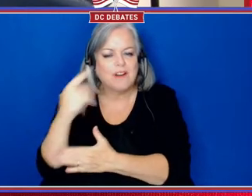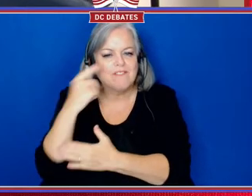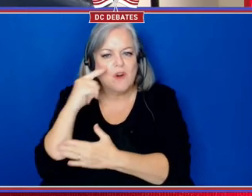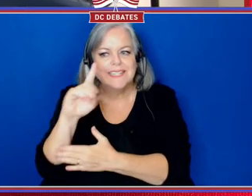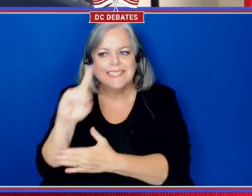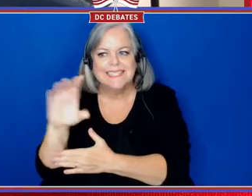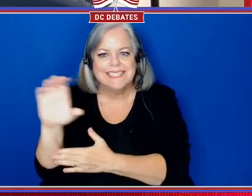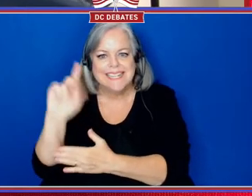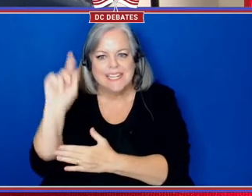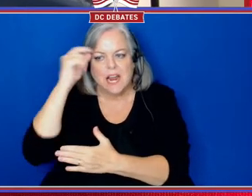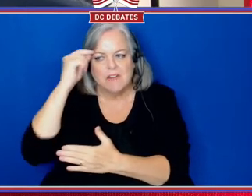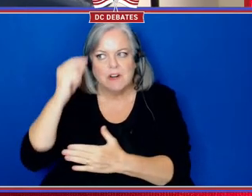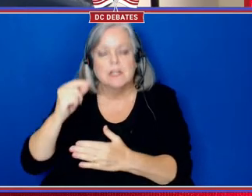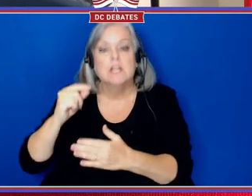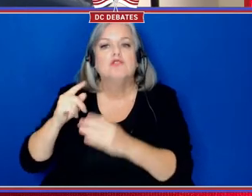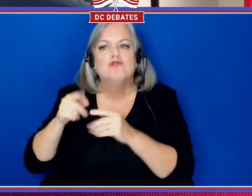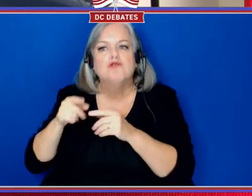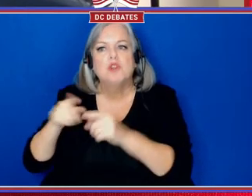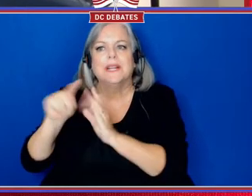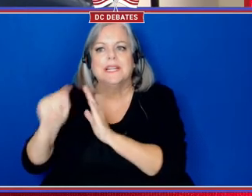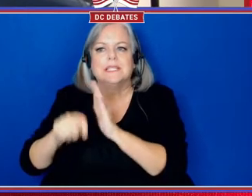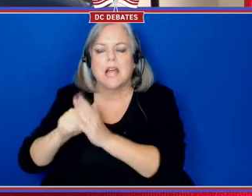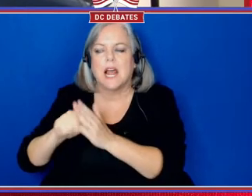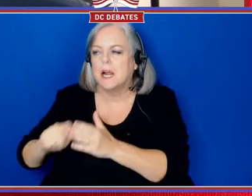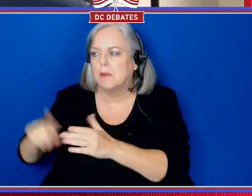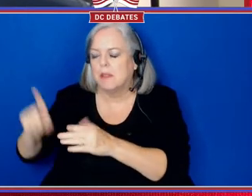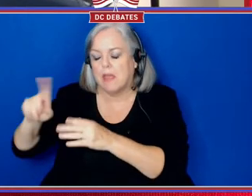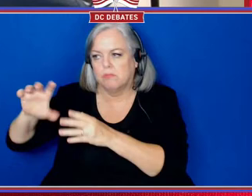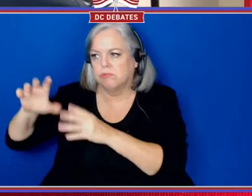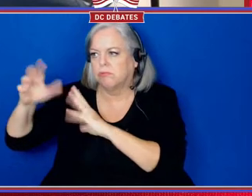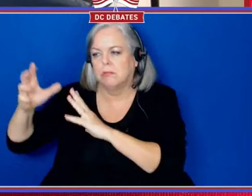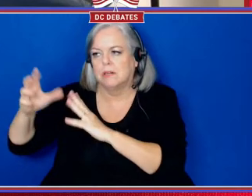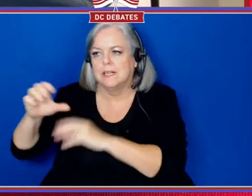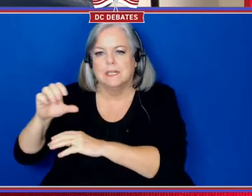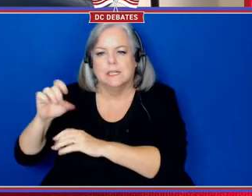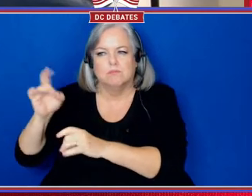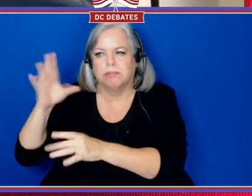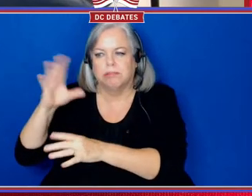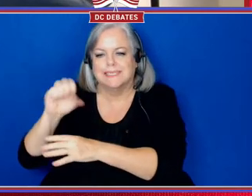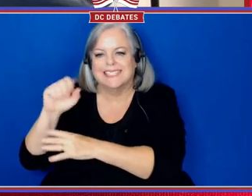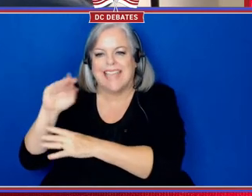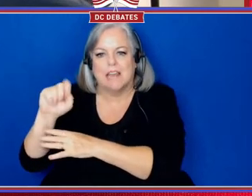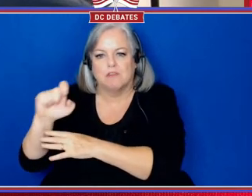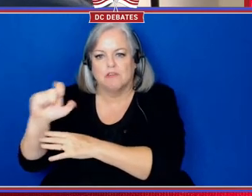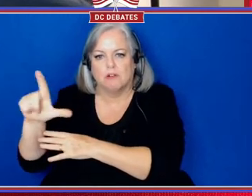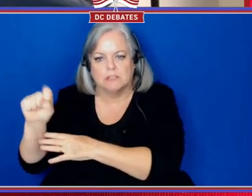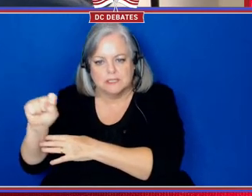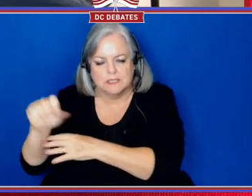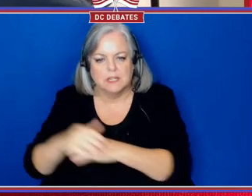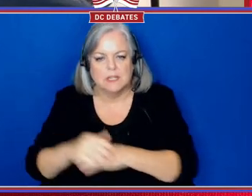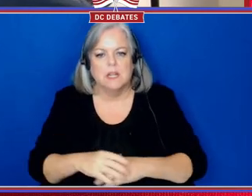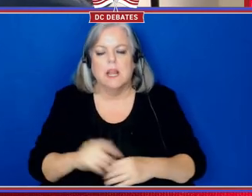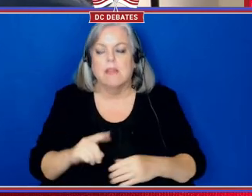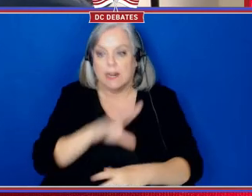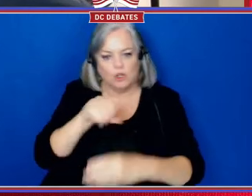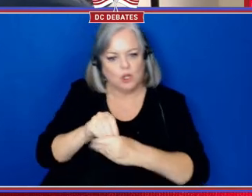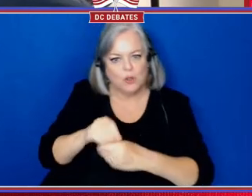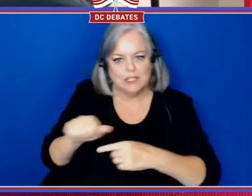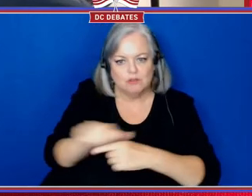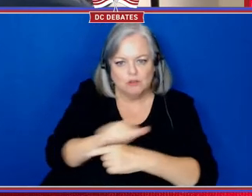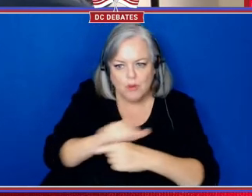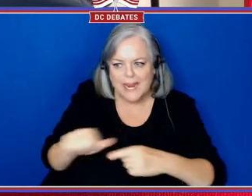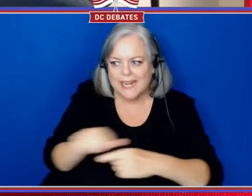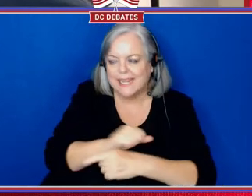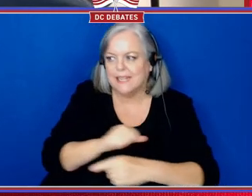scandals. And that framework included training. It included an ethics pledge that all government officials